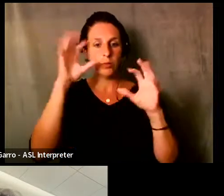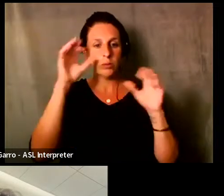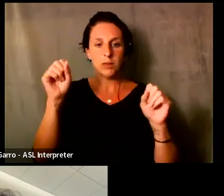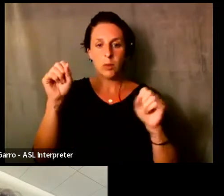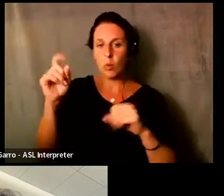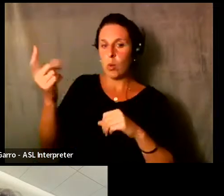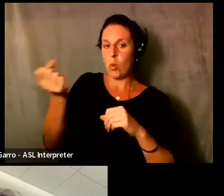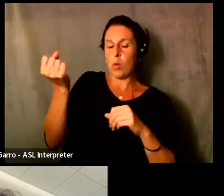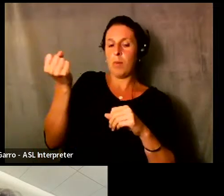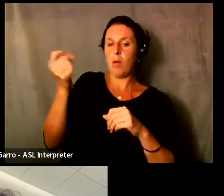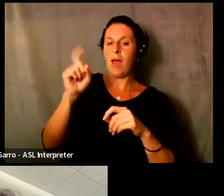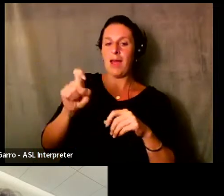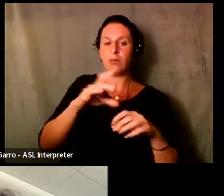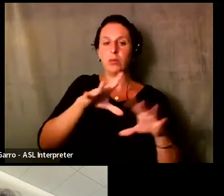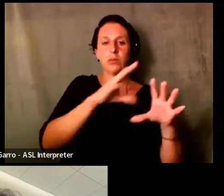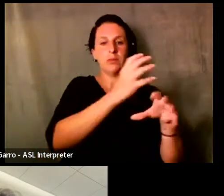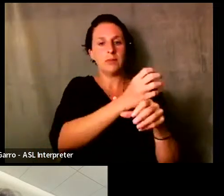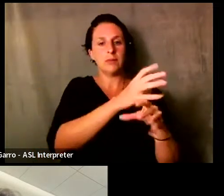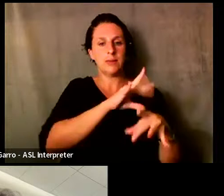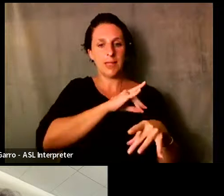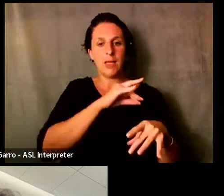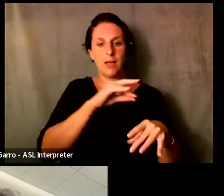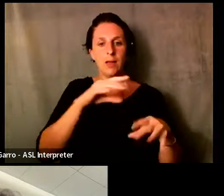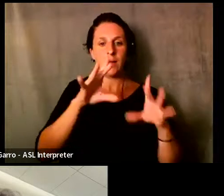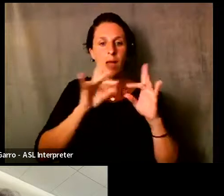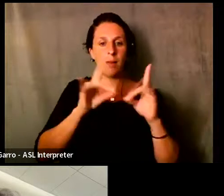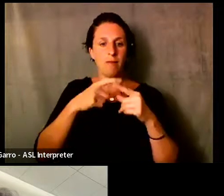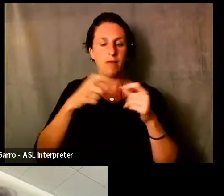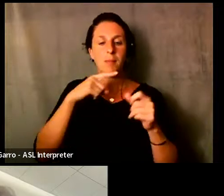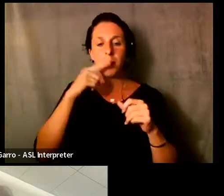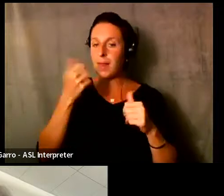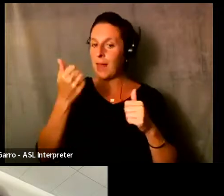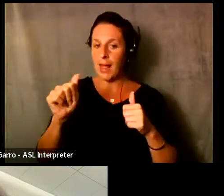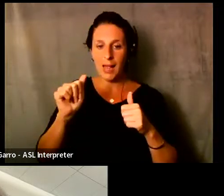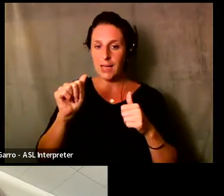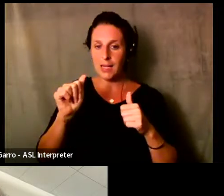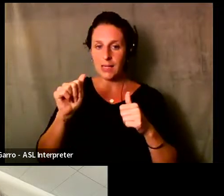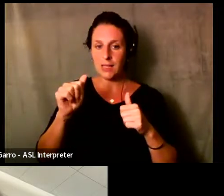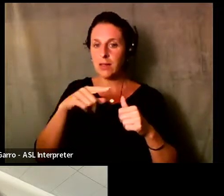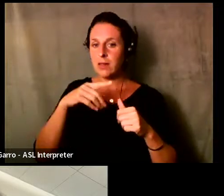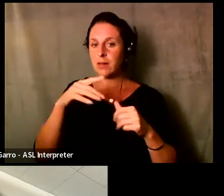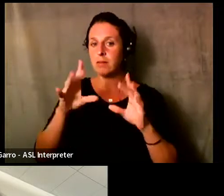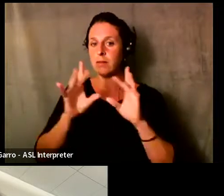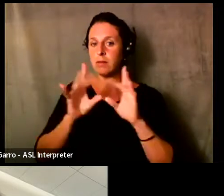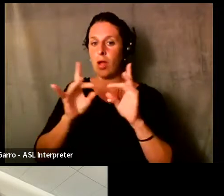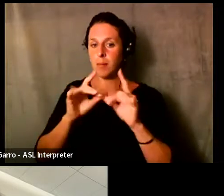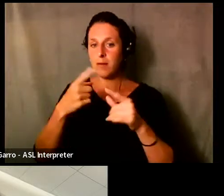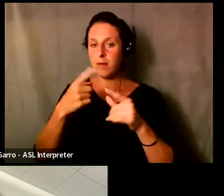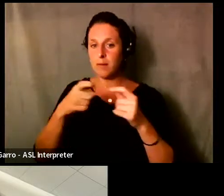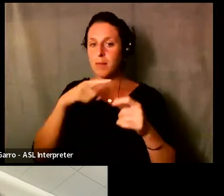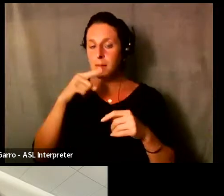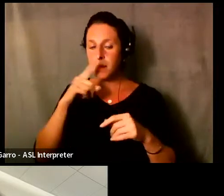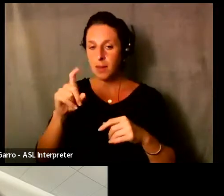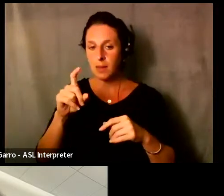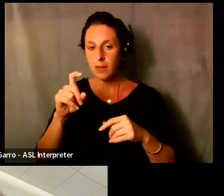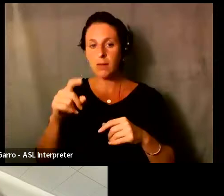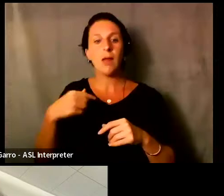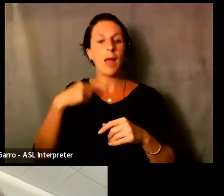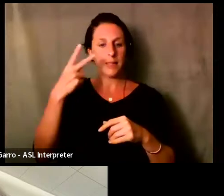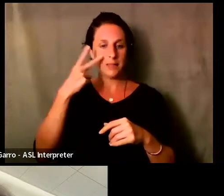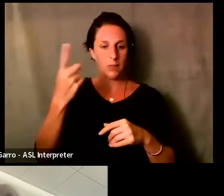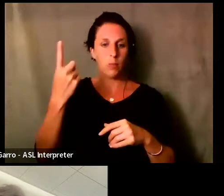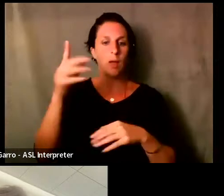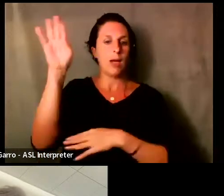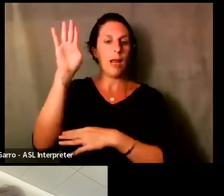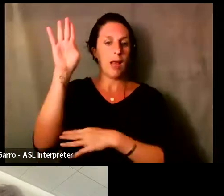have to take comments from the public. Are there any comments from the public? I do see a hand raised. I